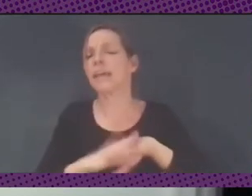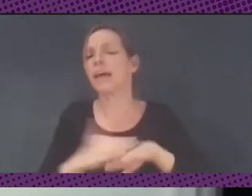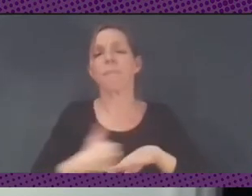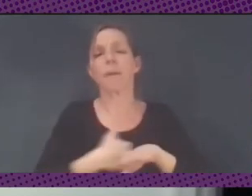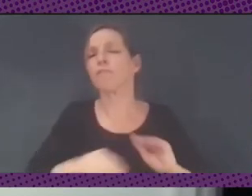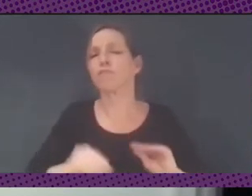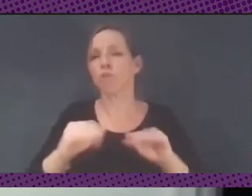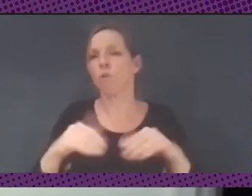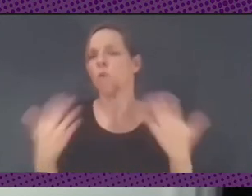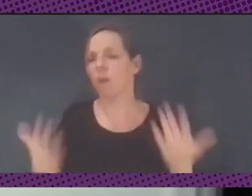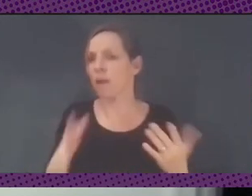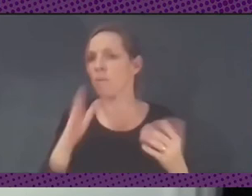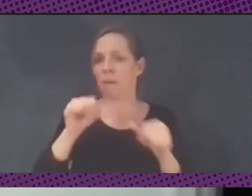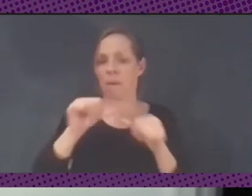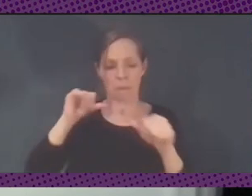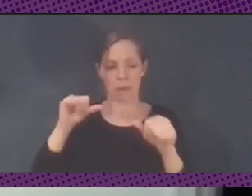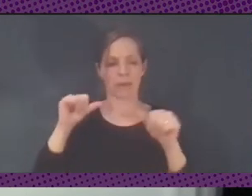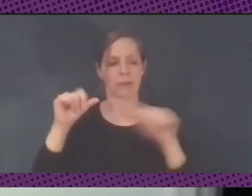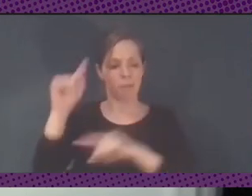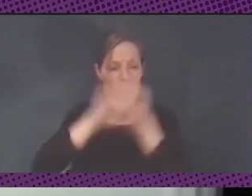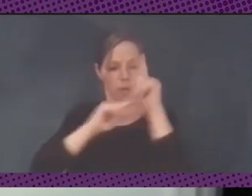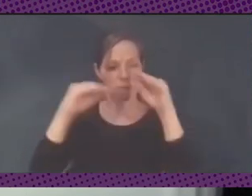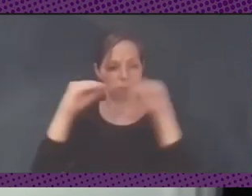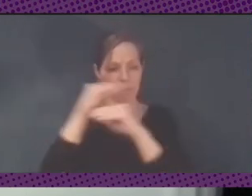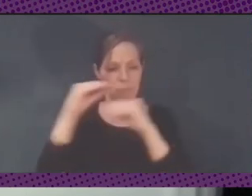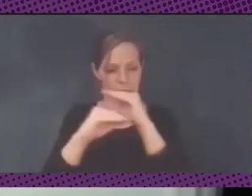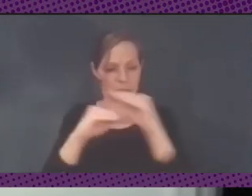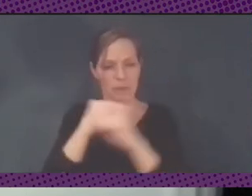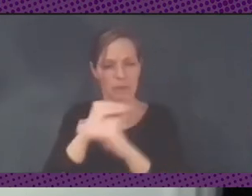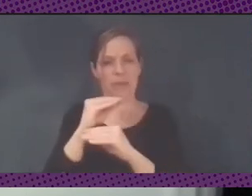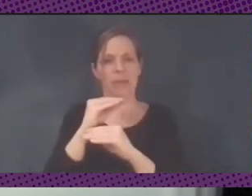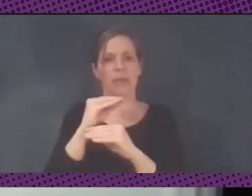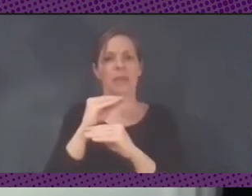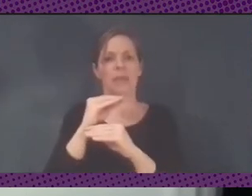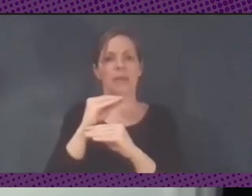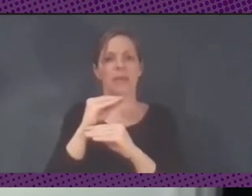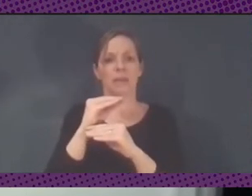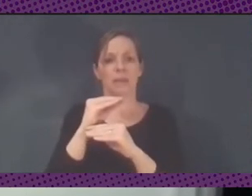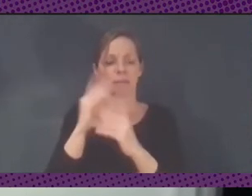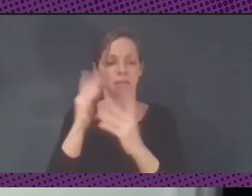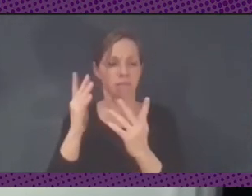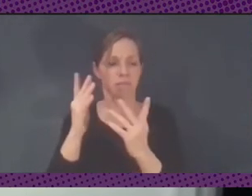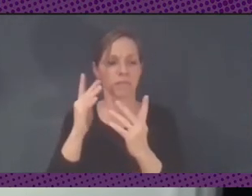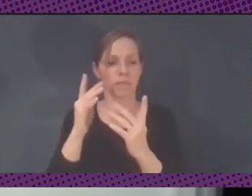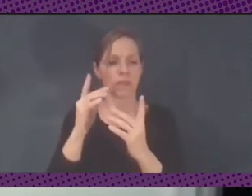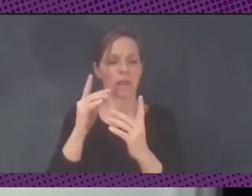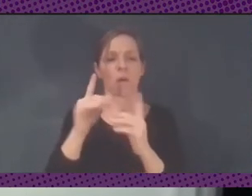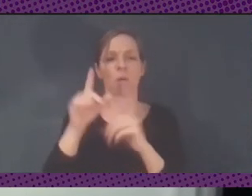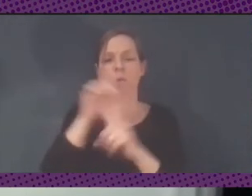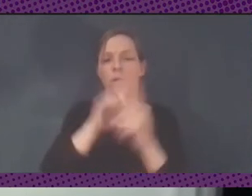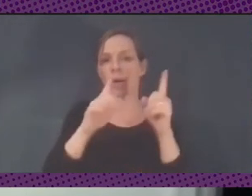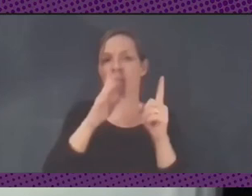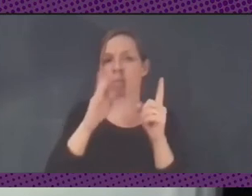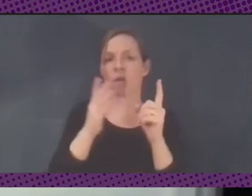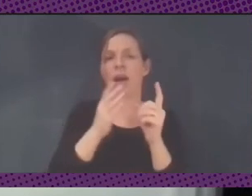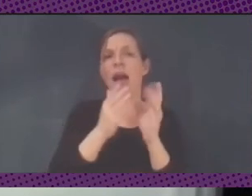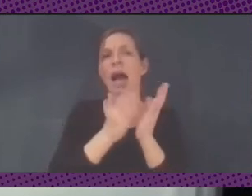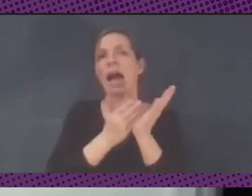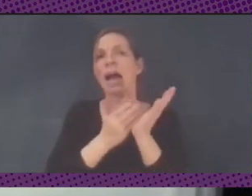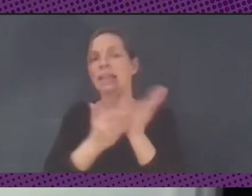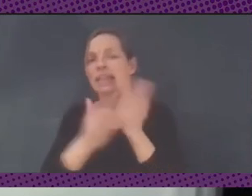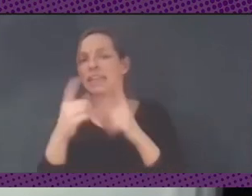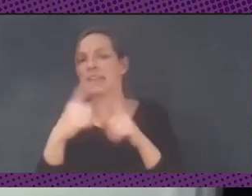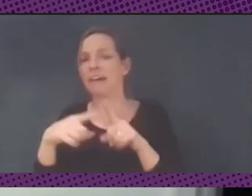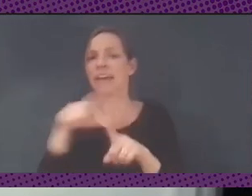having for implementing any kind of radical alternative to these partnerships in your view,